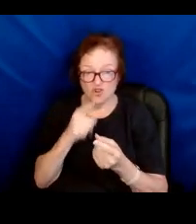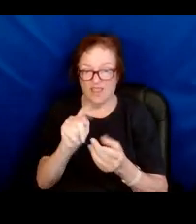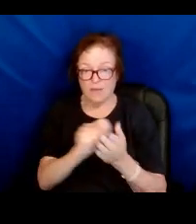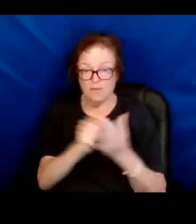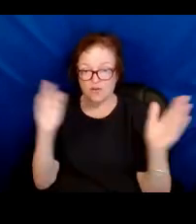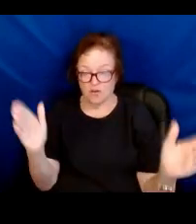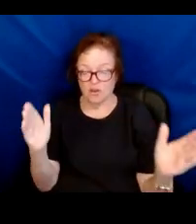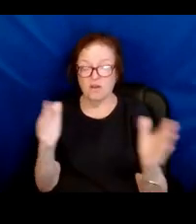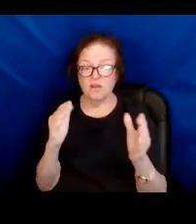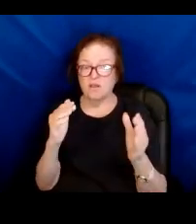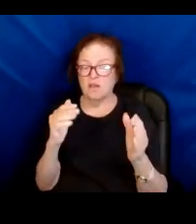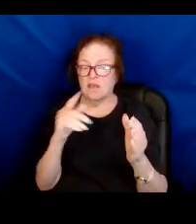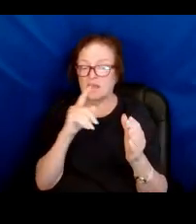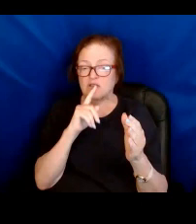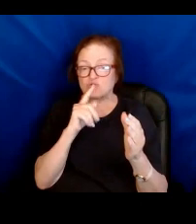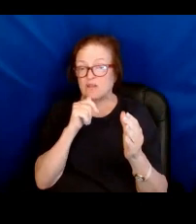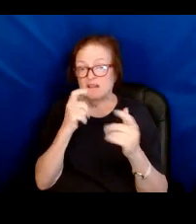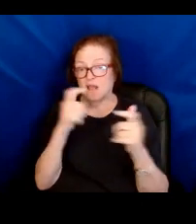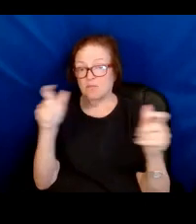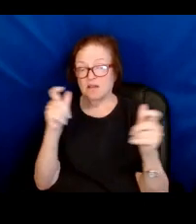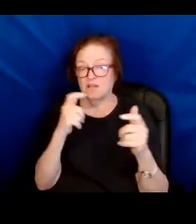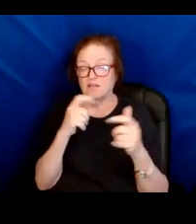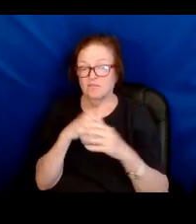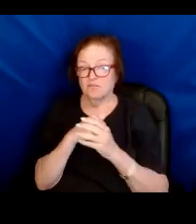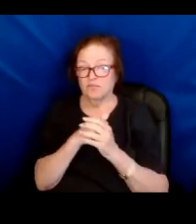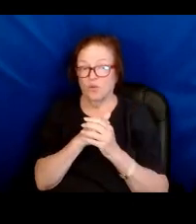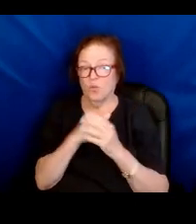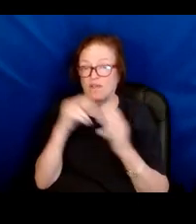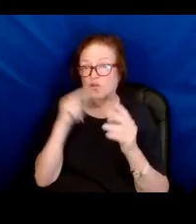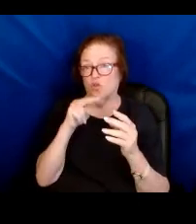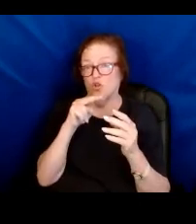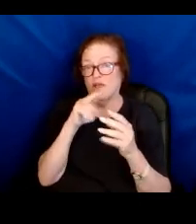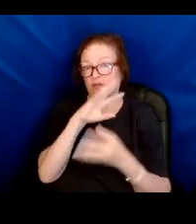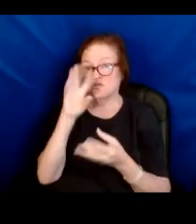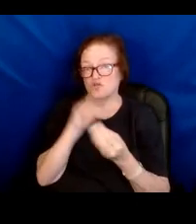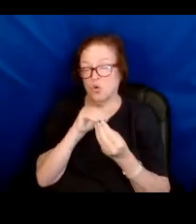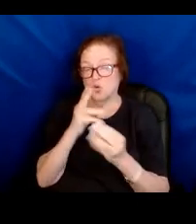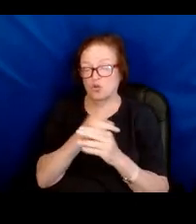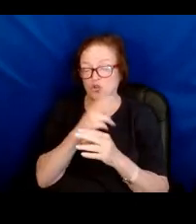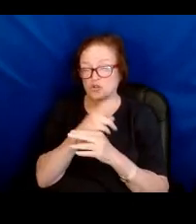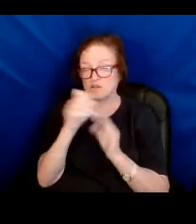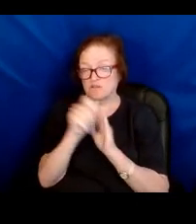large as it's often described when people look at the total use of state hospitals.